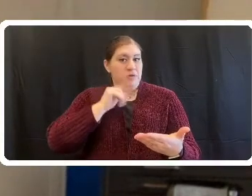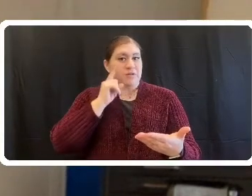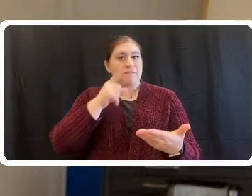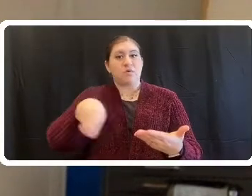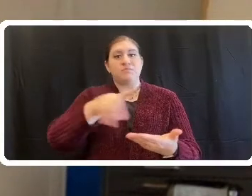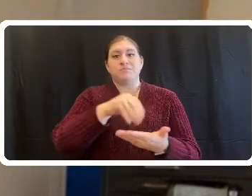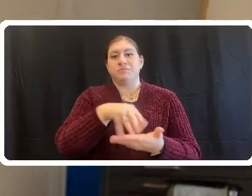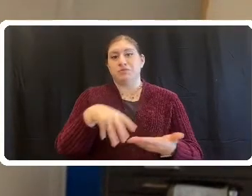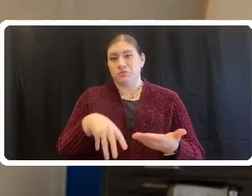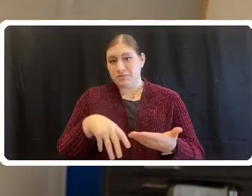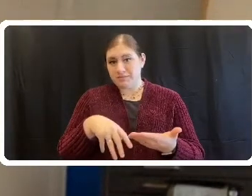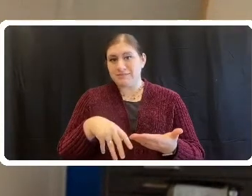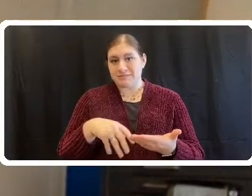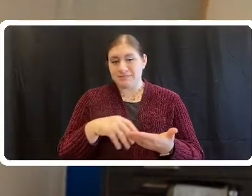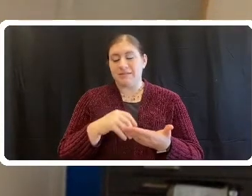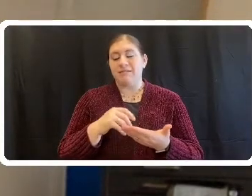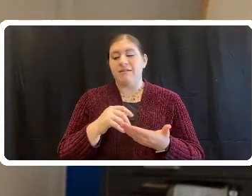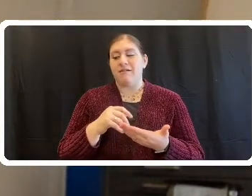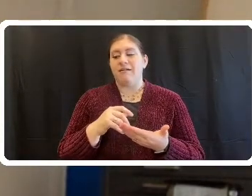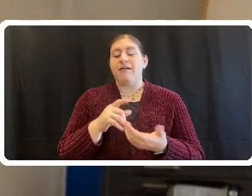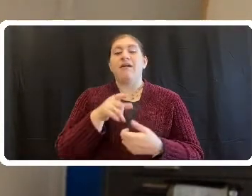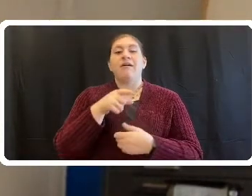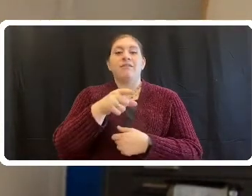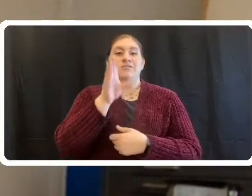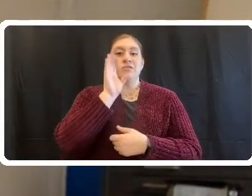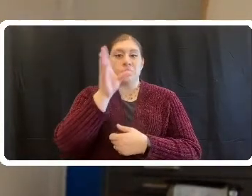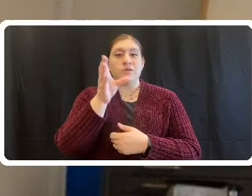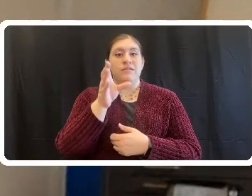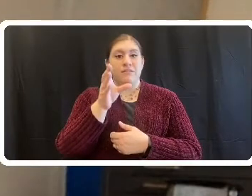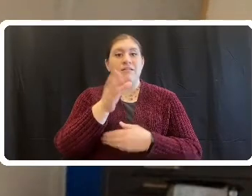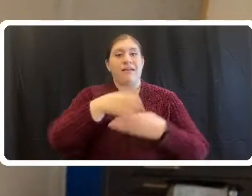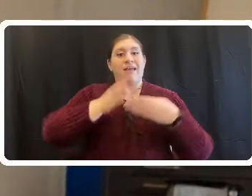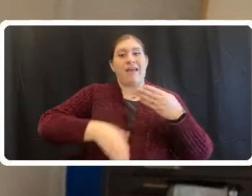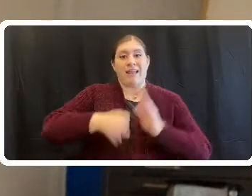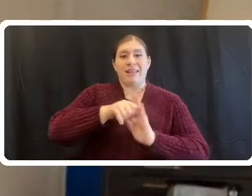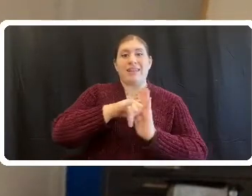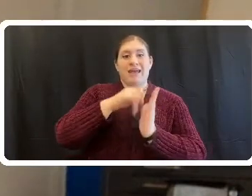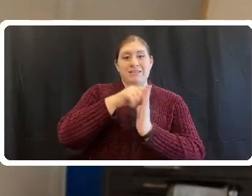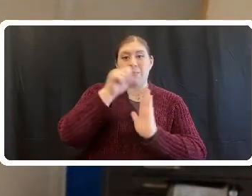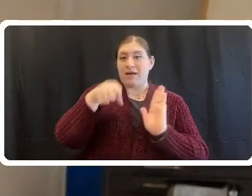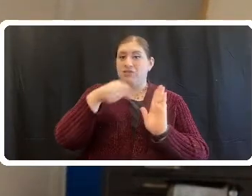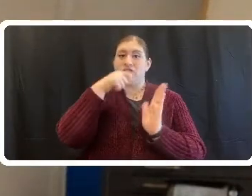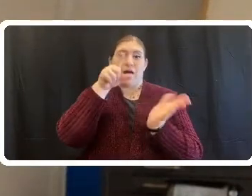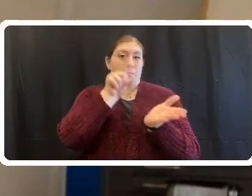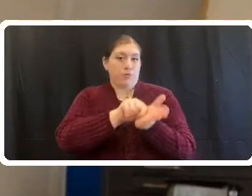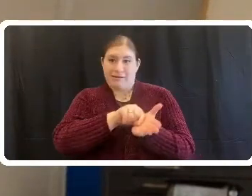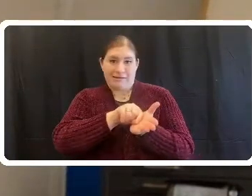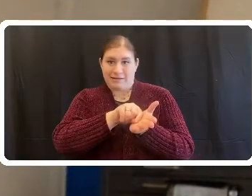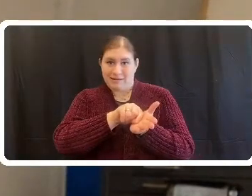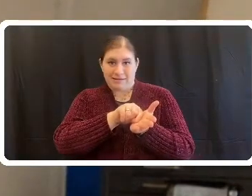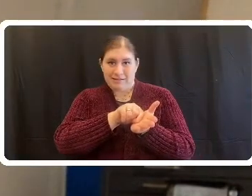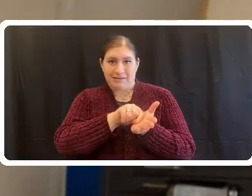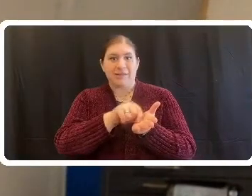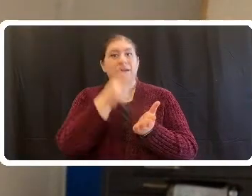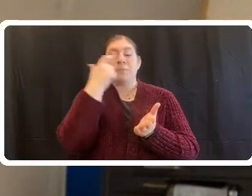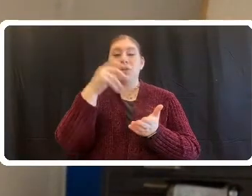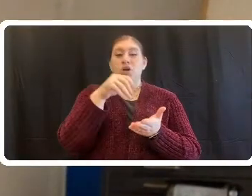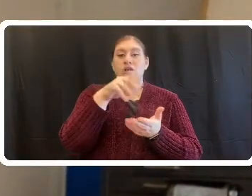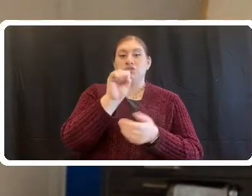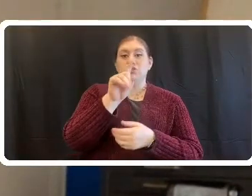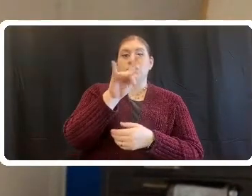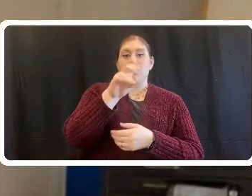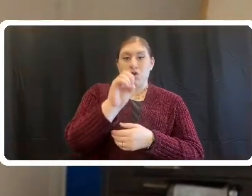the students. And she's going to end that semester rather than printing and editioning, because the studio